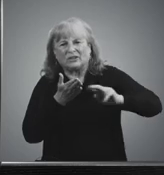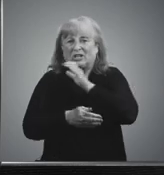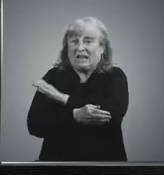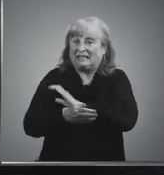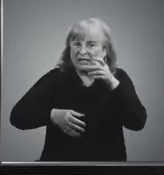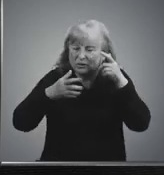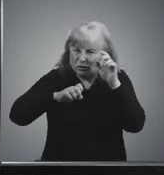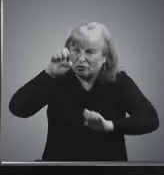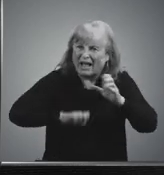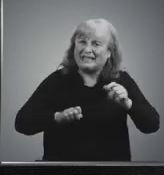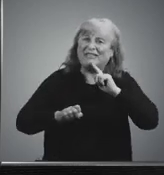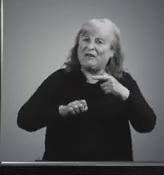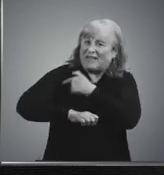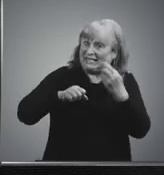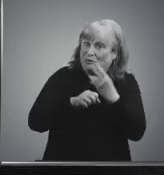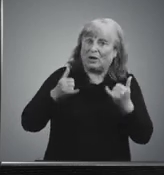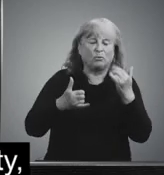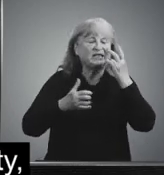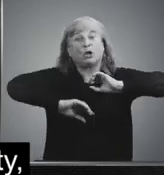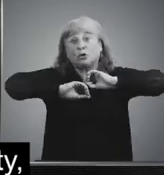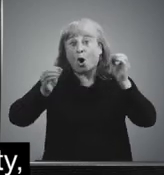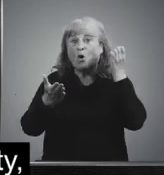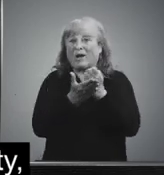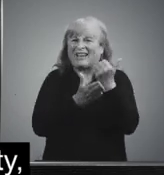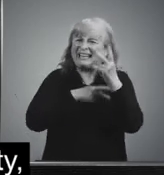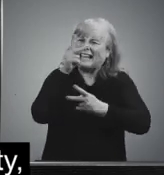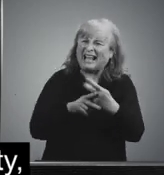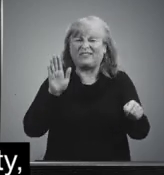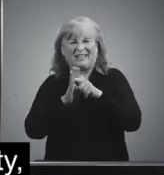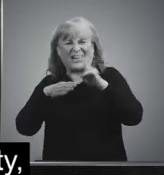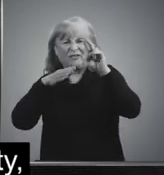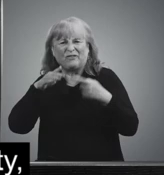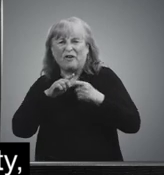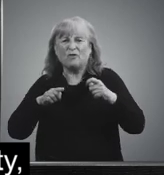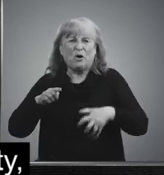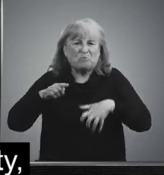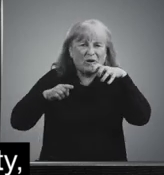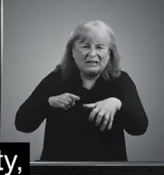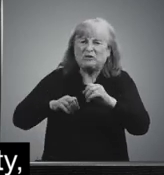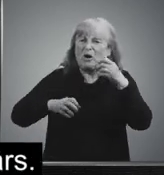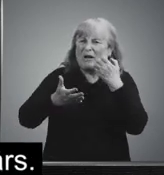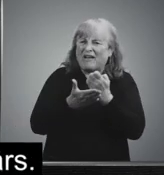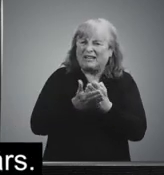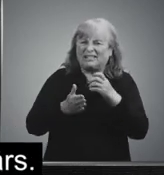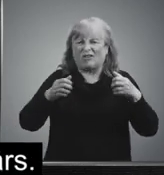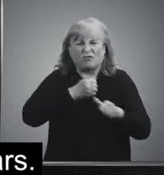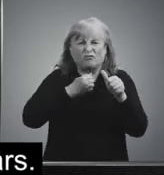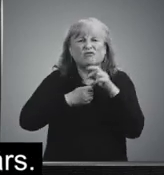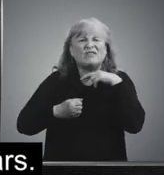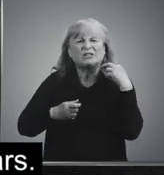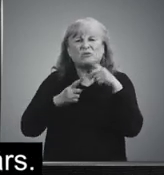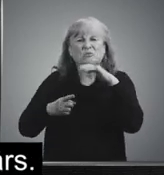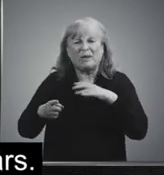research, clinical trials, and the actual vaccines in use, we see no evidence of any kind of negative outcome for fertility and no evidence